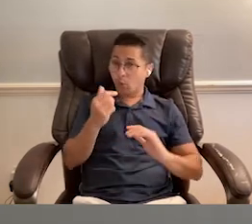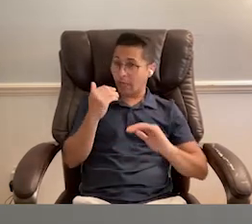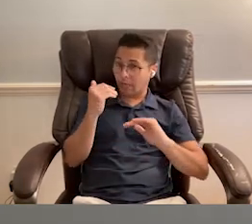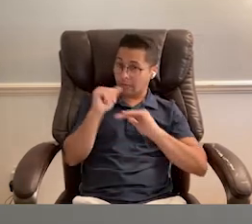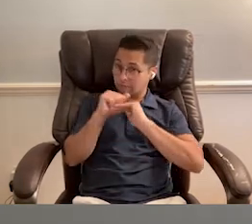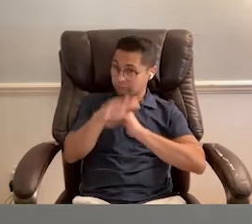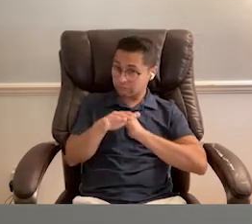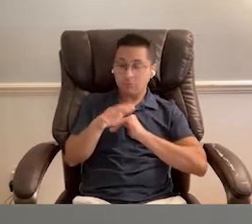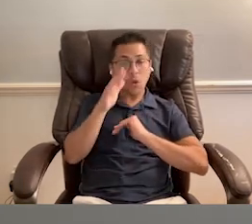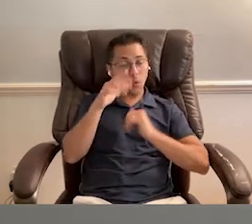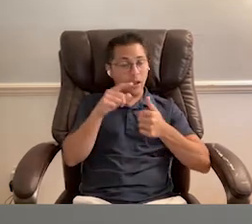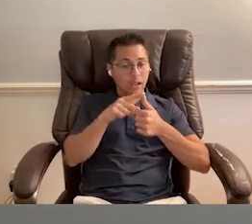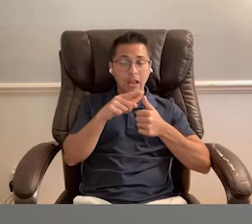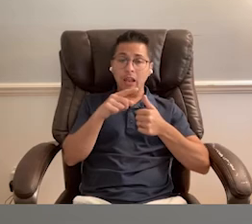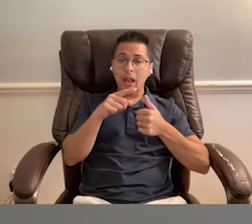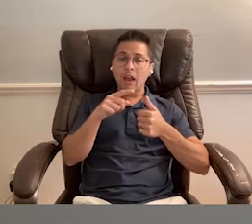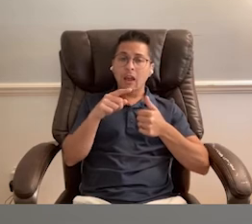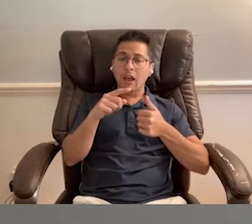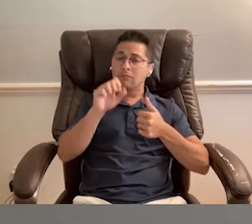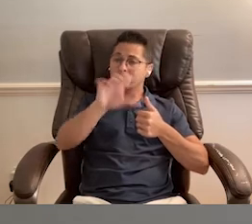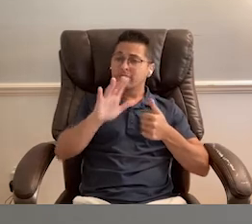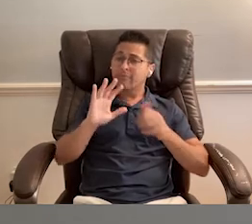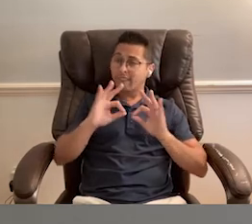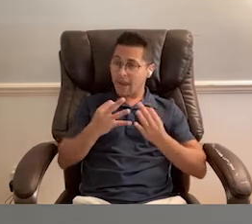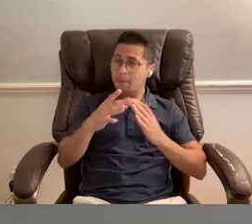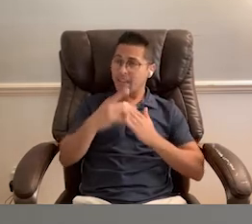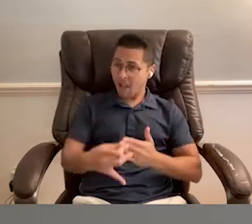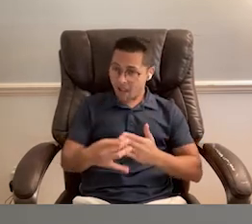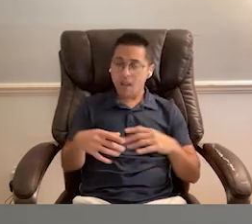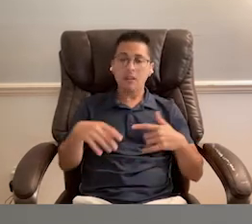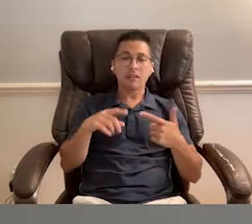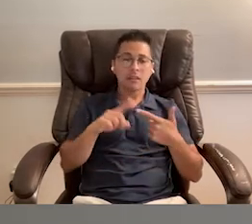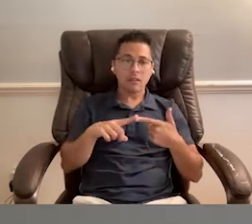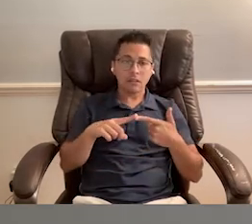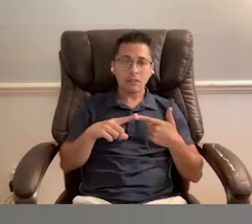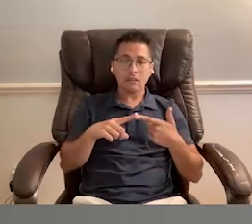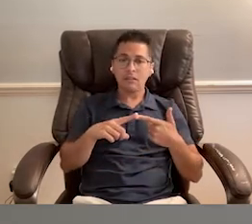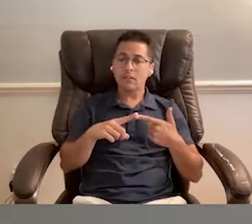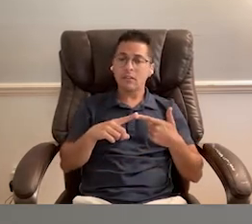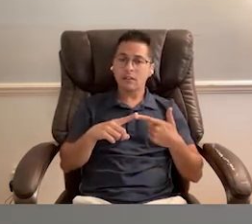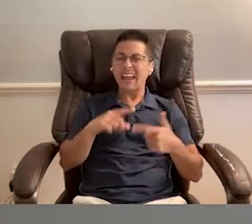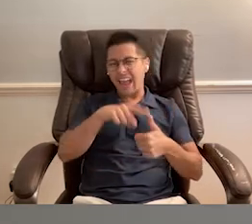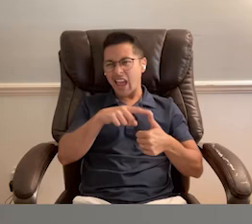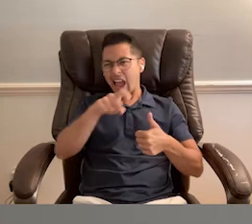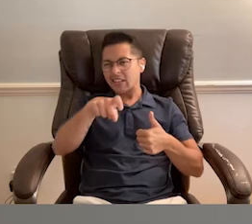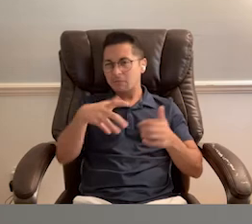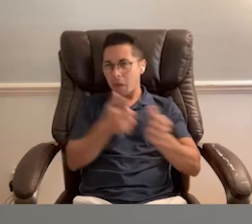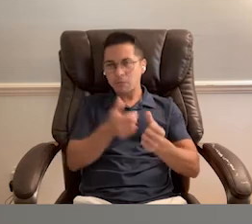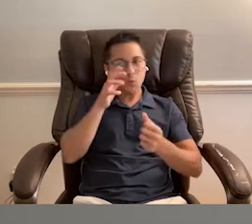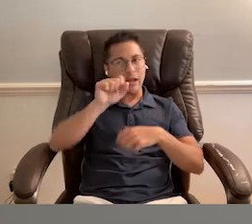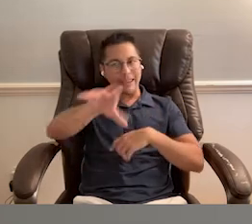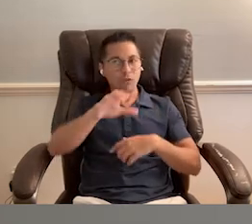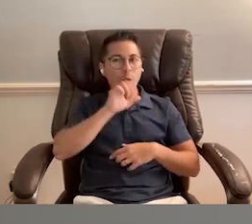me, you're going to get an email from me. I'm going to give you our family guide. It needs to be updated, so I'm going to give